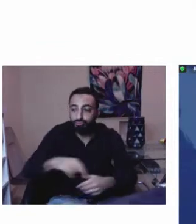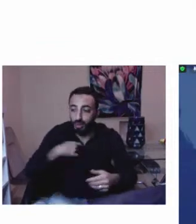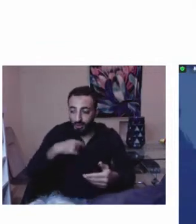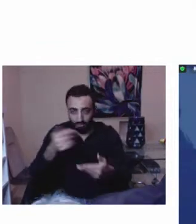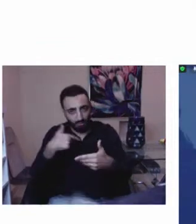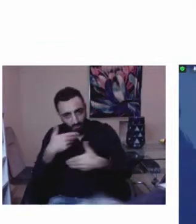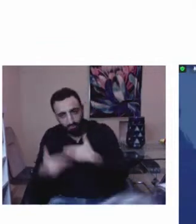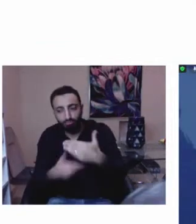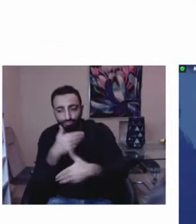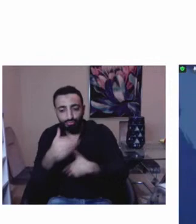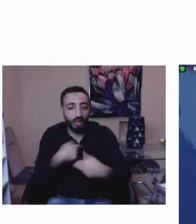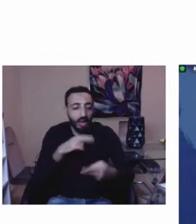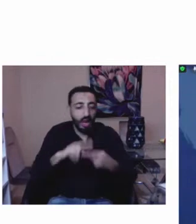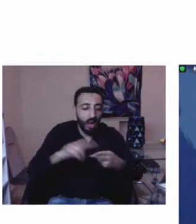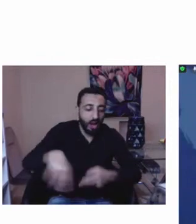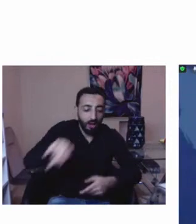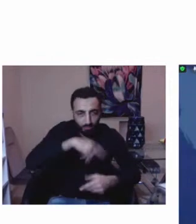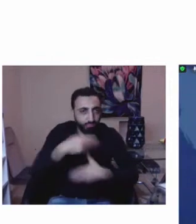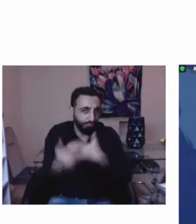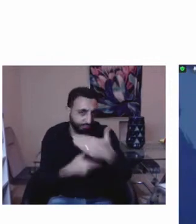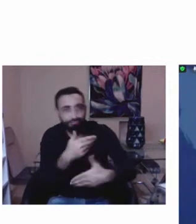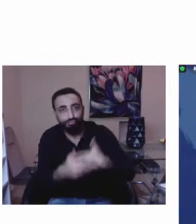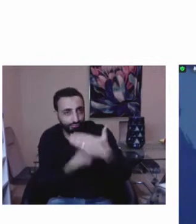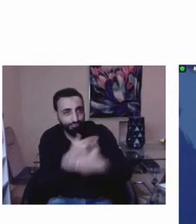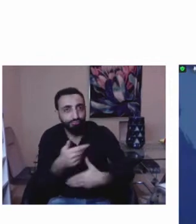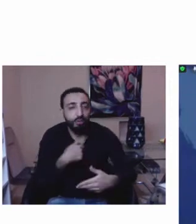build peace to involve youth.